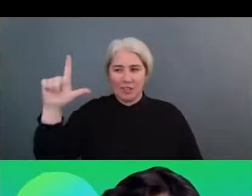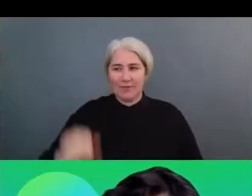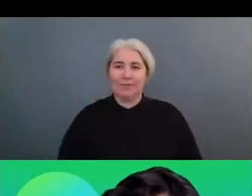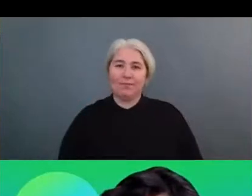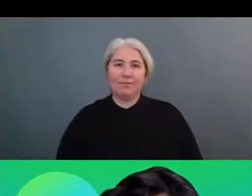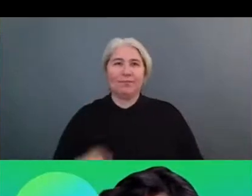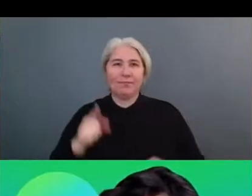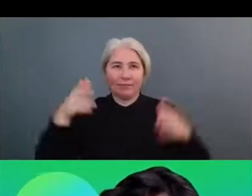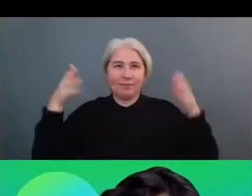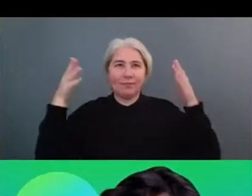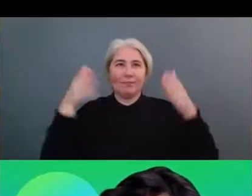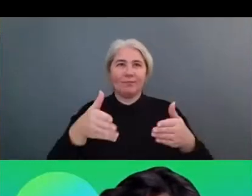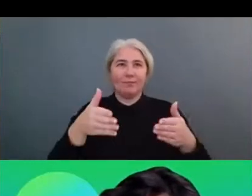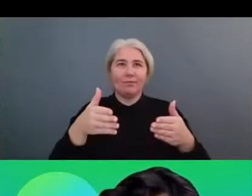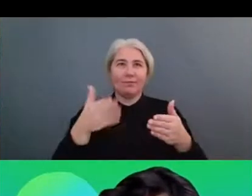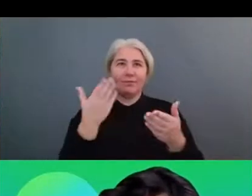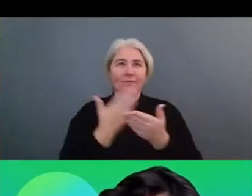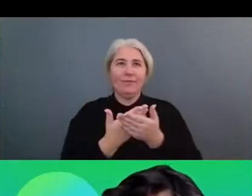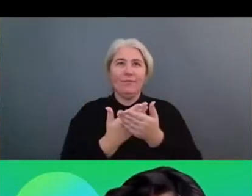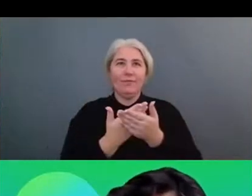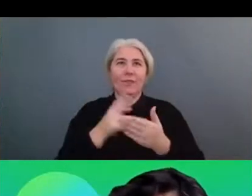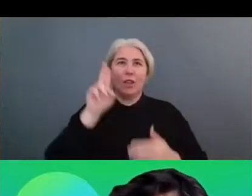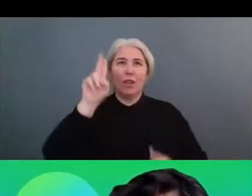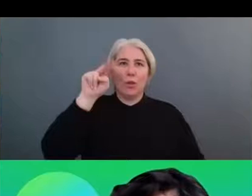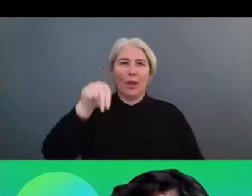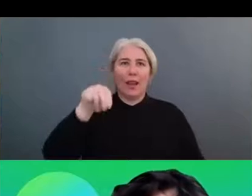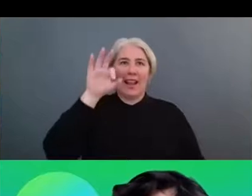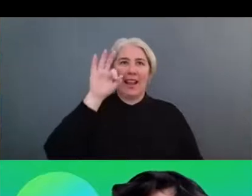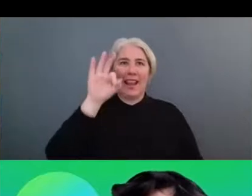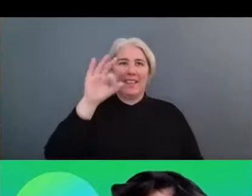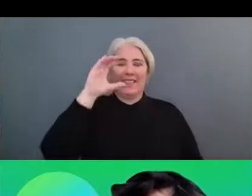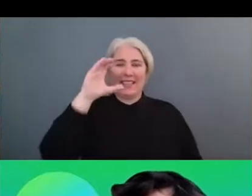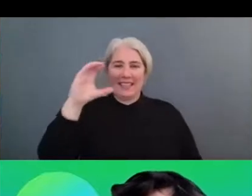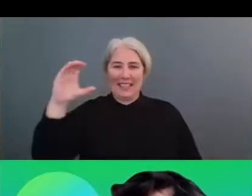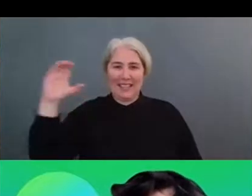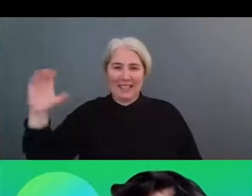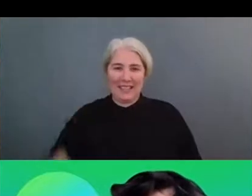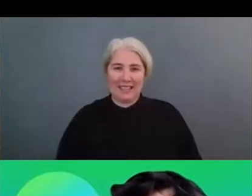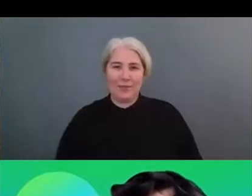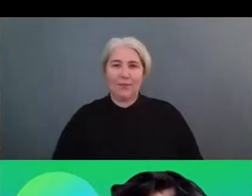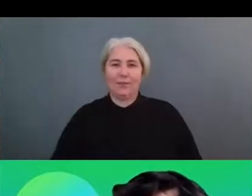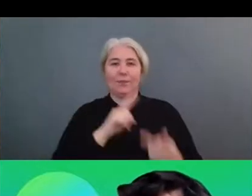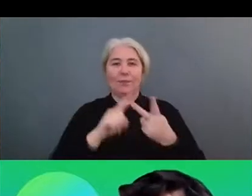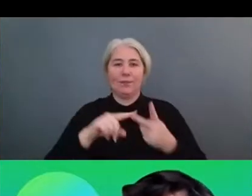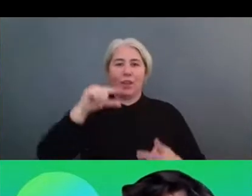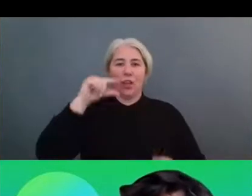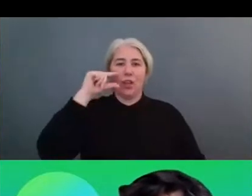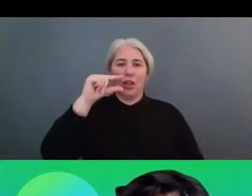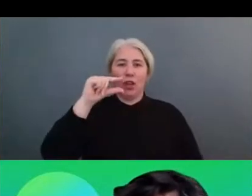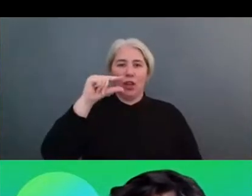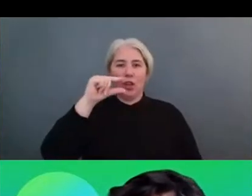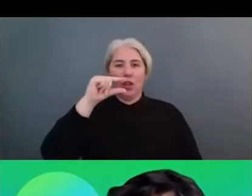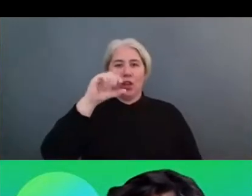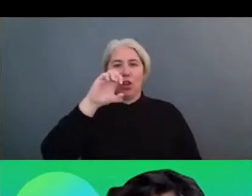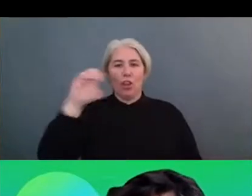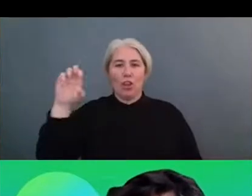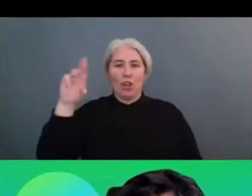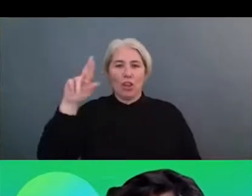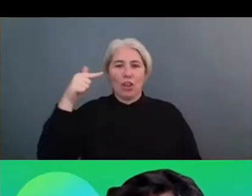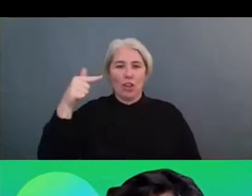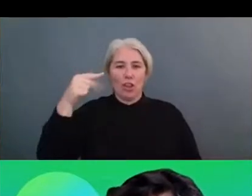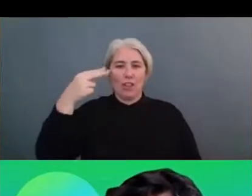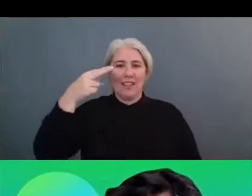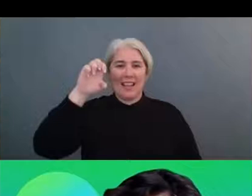sector. Geert Hendriks is the founding director of Sport and Sustainability International.